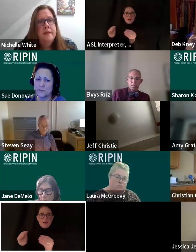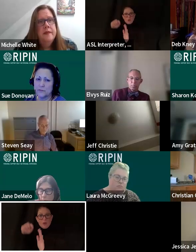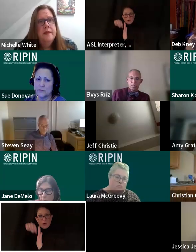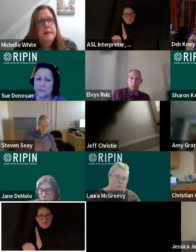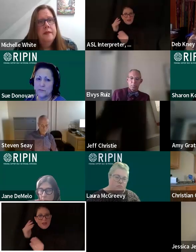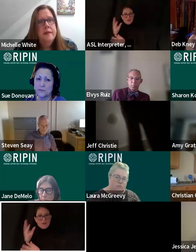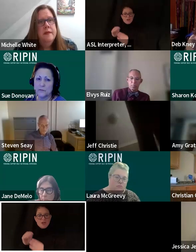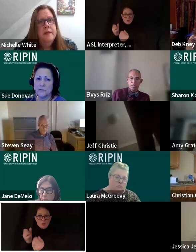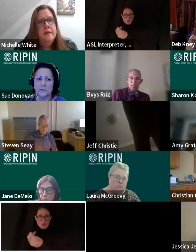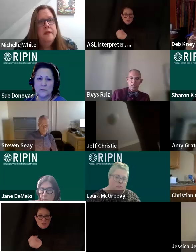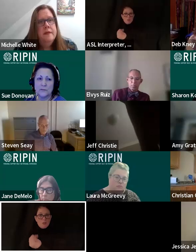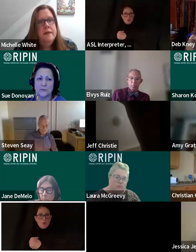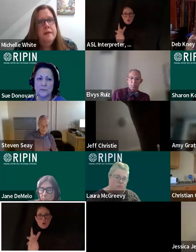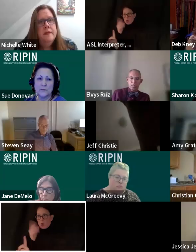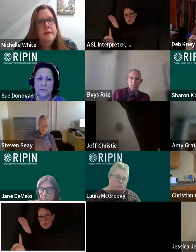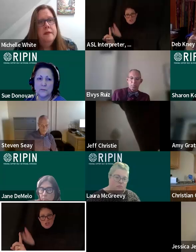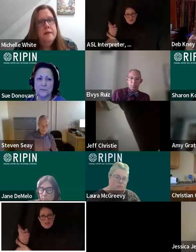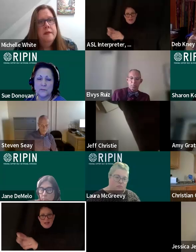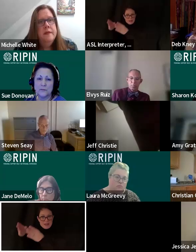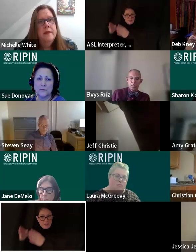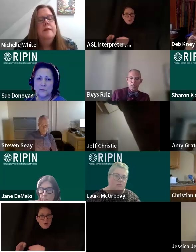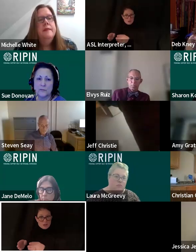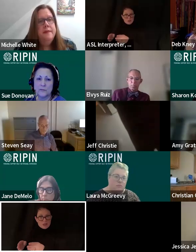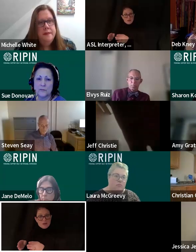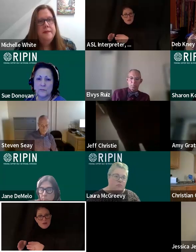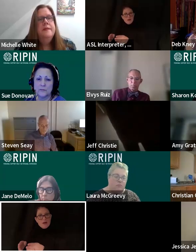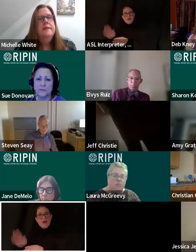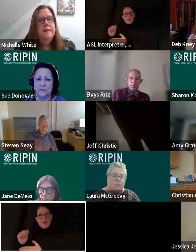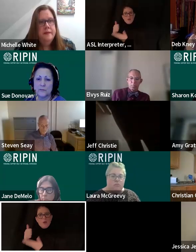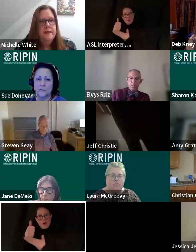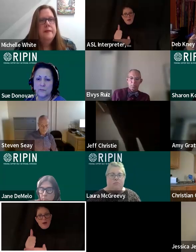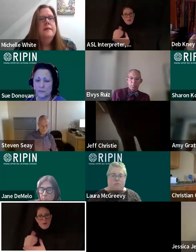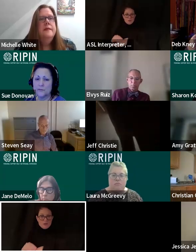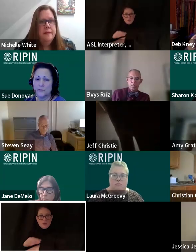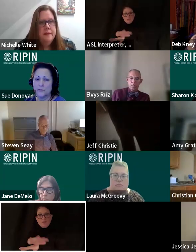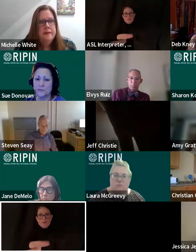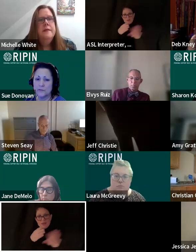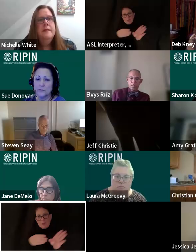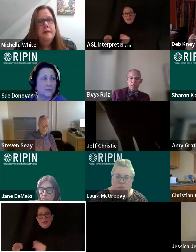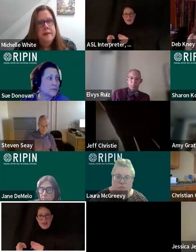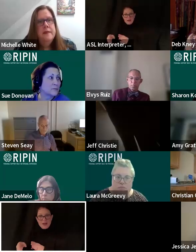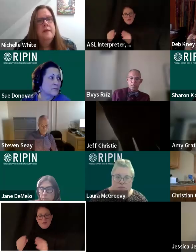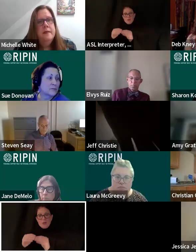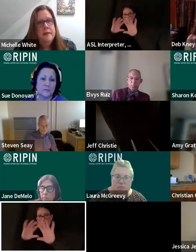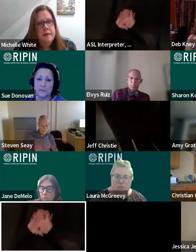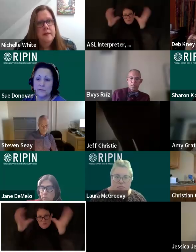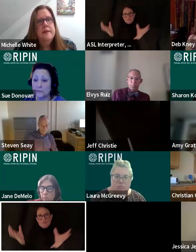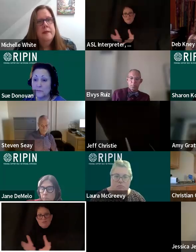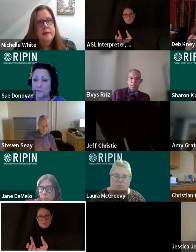information and some insight into who she is as a person as well, which helps to, just make a more